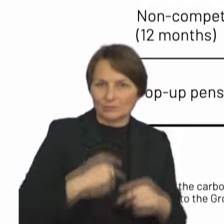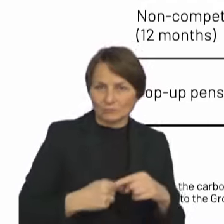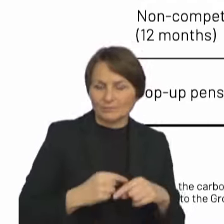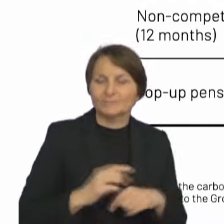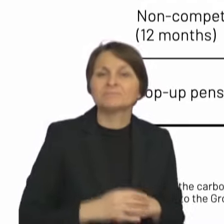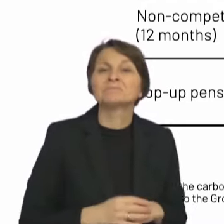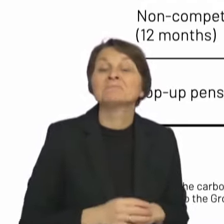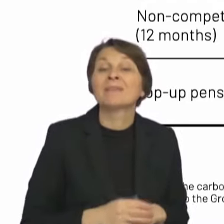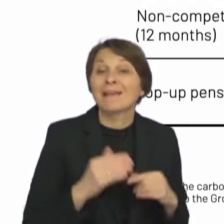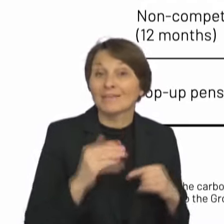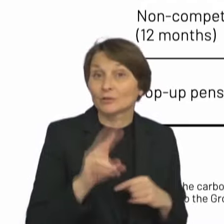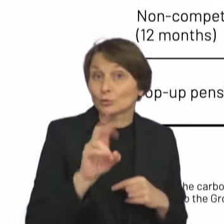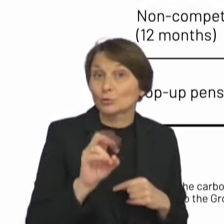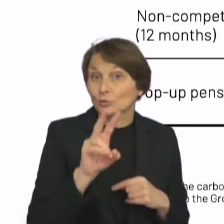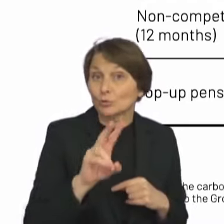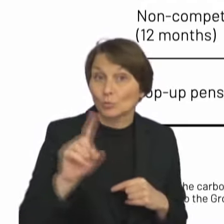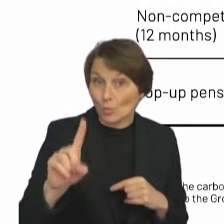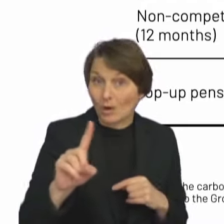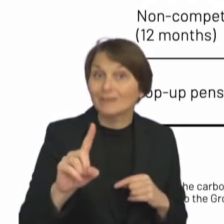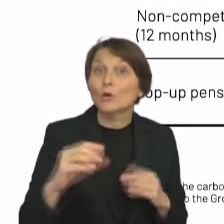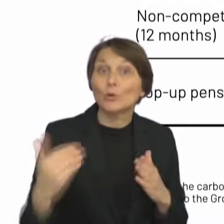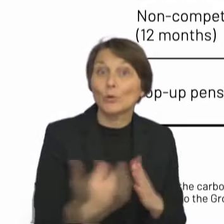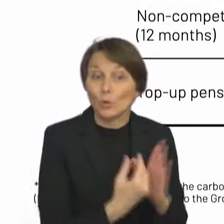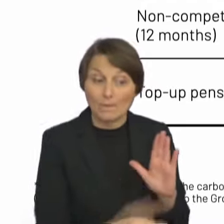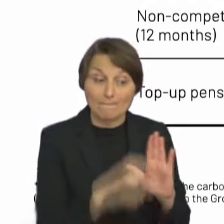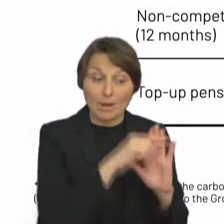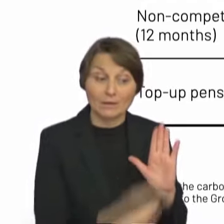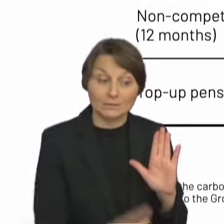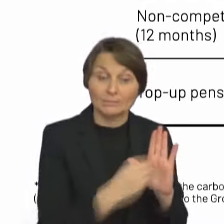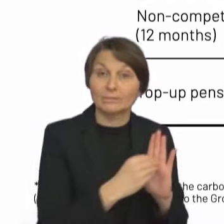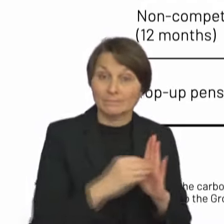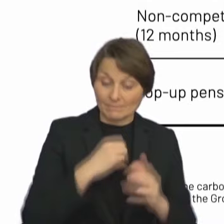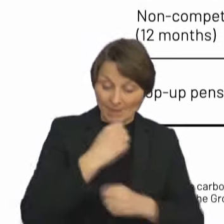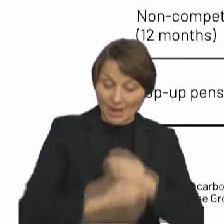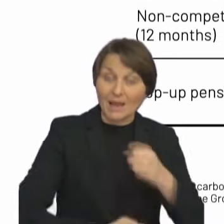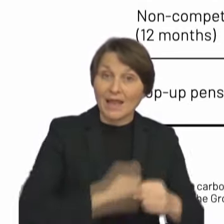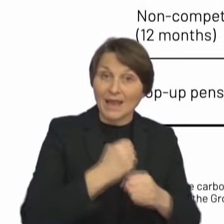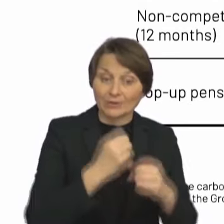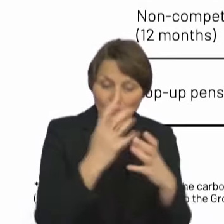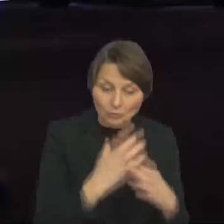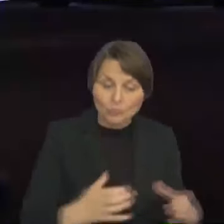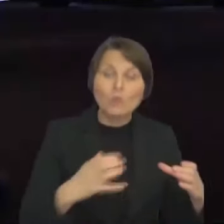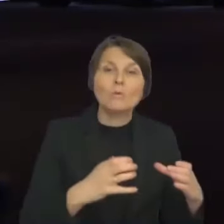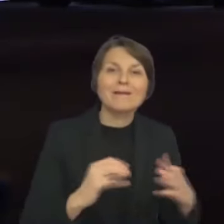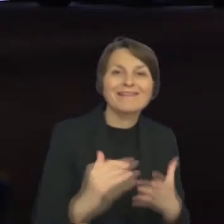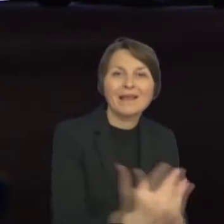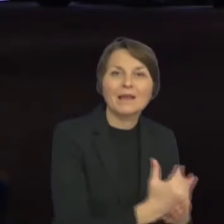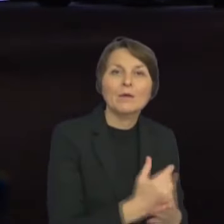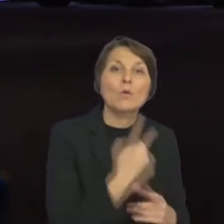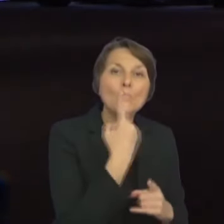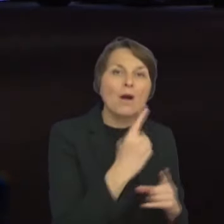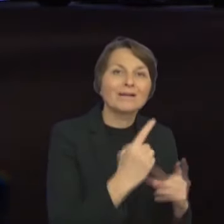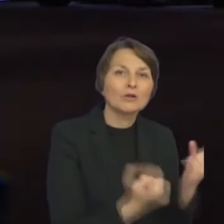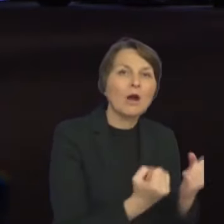21 includes a new criterion, annual growth in net income per car, which replaces percentage